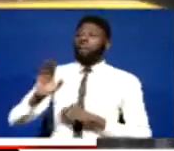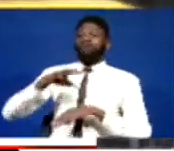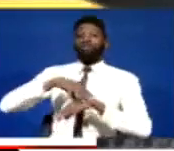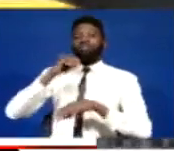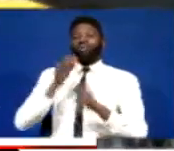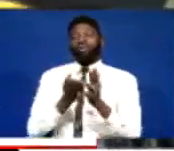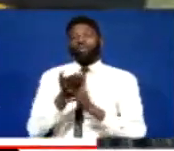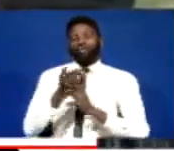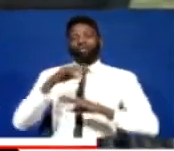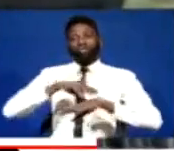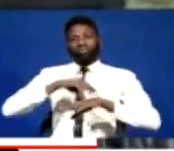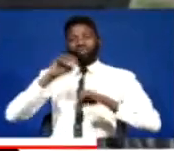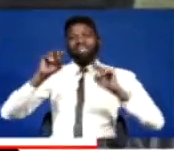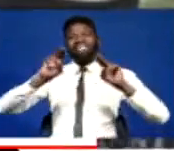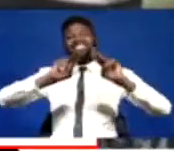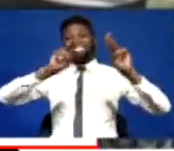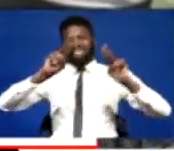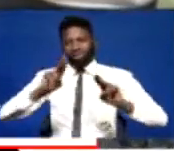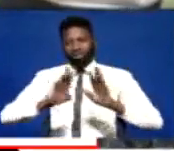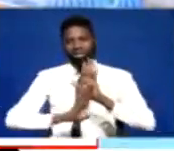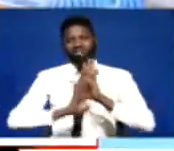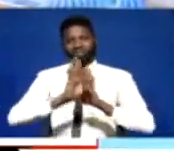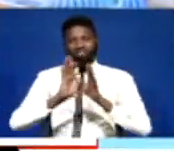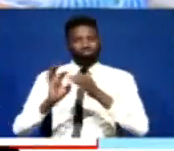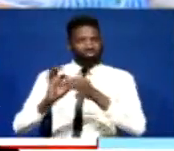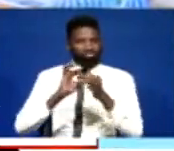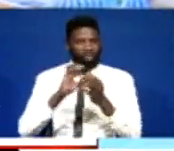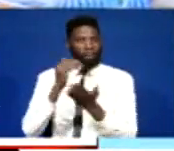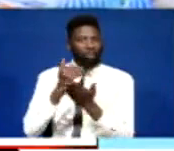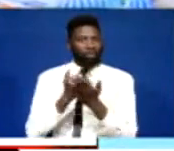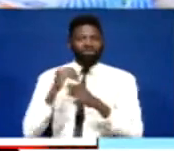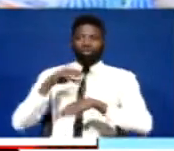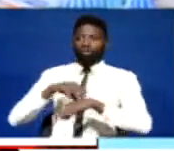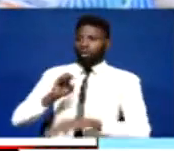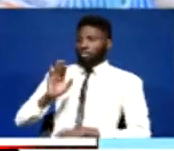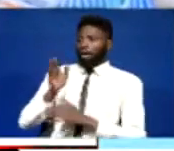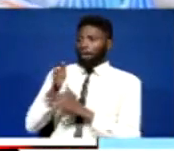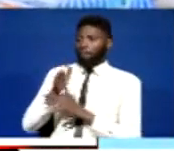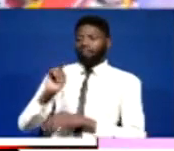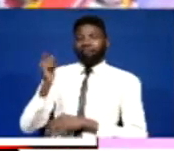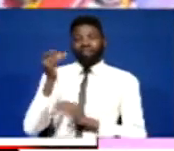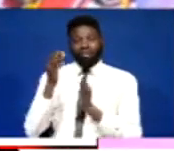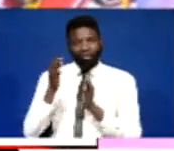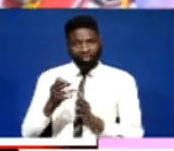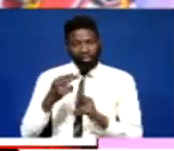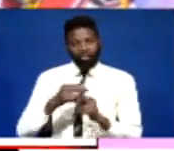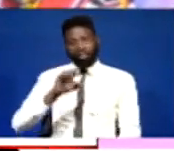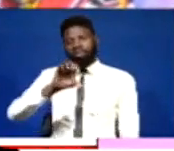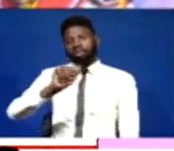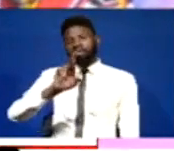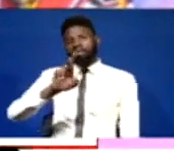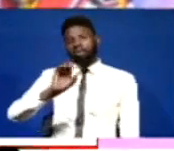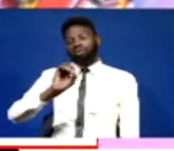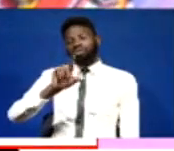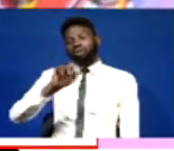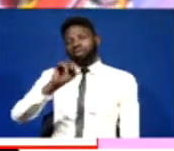International Development Cooperation Program. According to the Swedish ambassador to Kenya, Caroline Vicini, highlighted that the funding